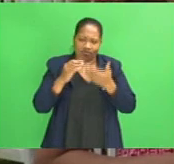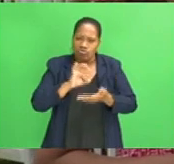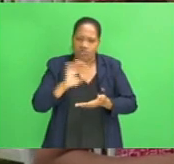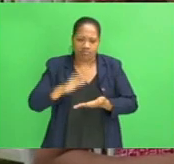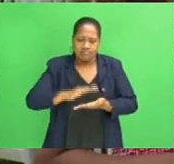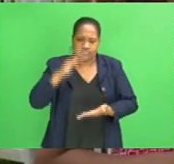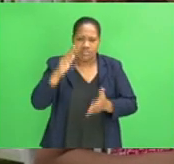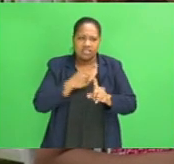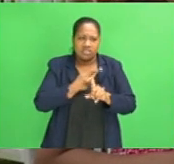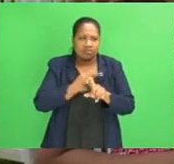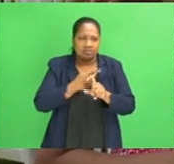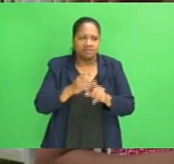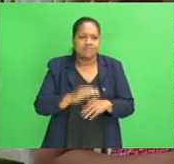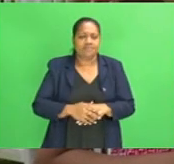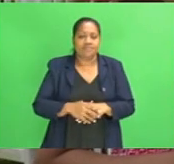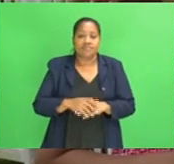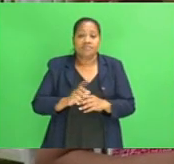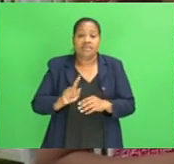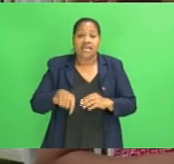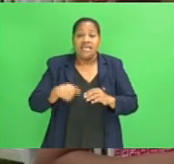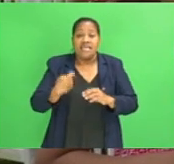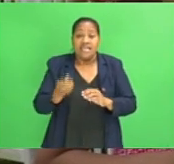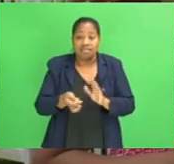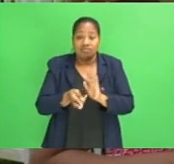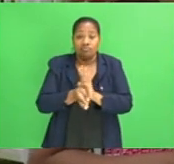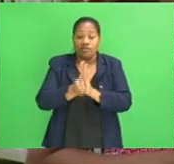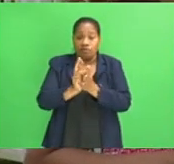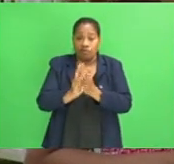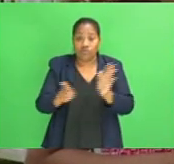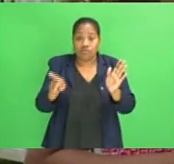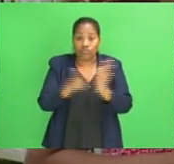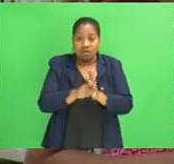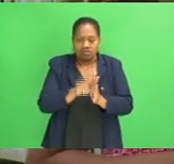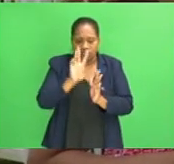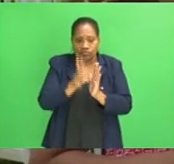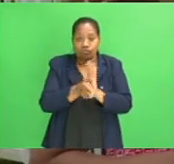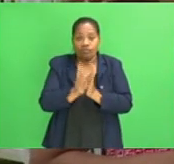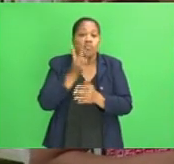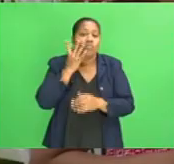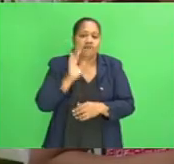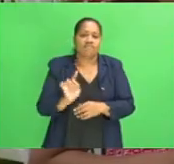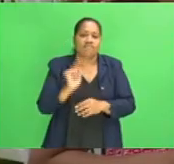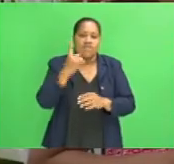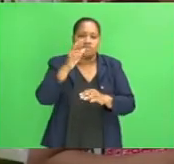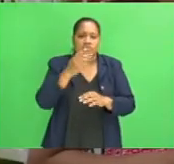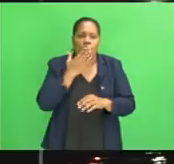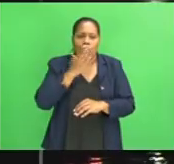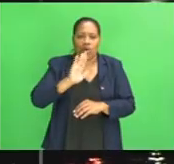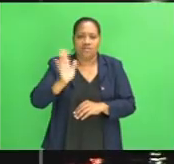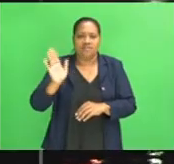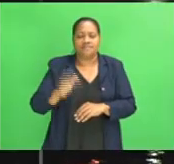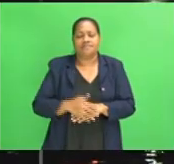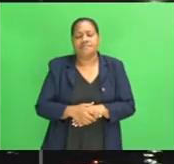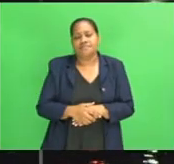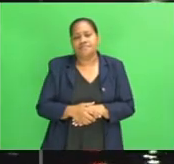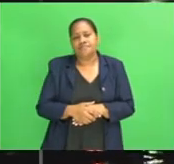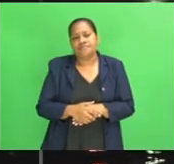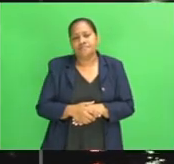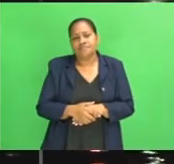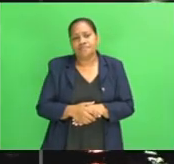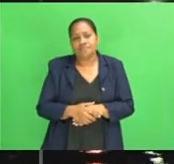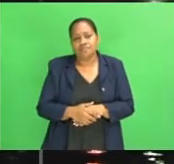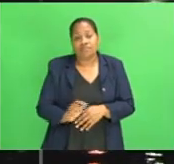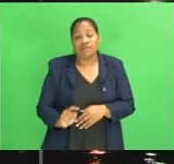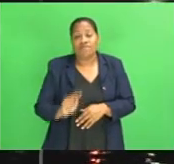its next fuel and LPG price review on the 1st of August. Kelly Vadala, FBC News. The first round